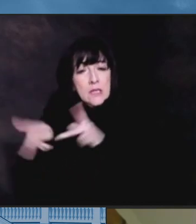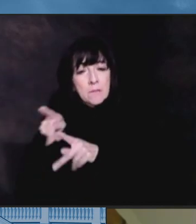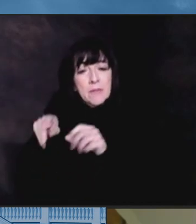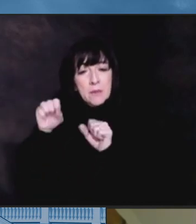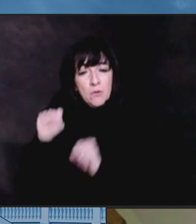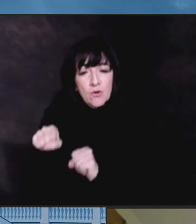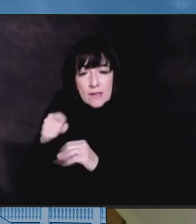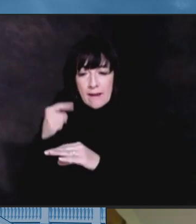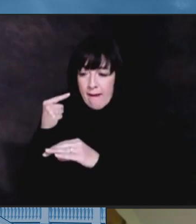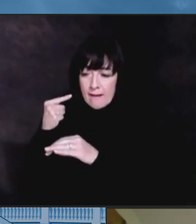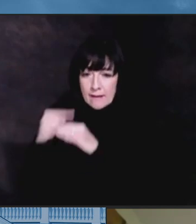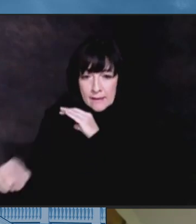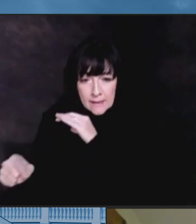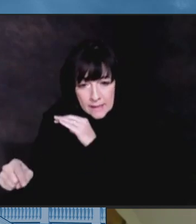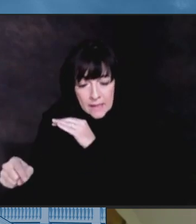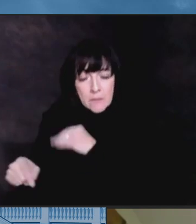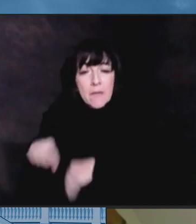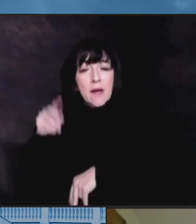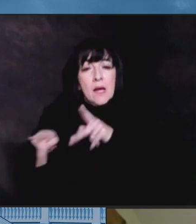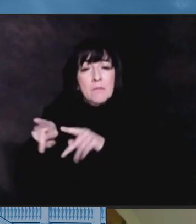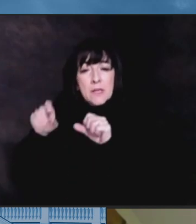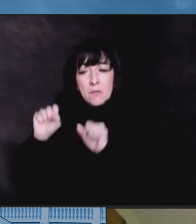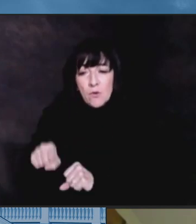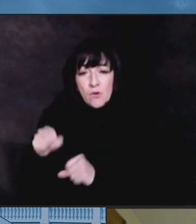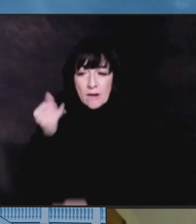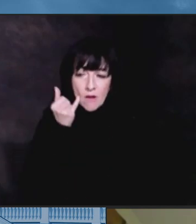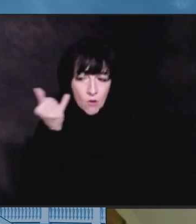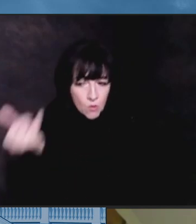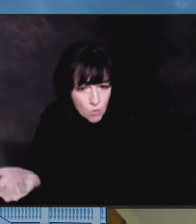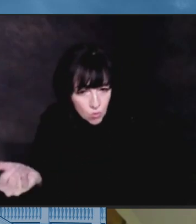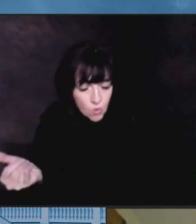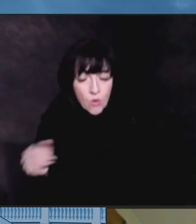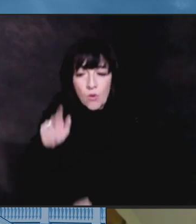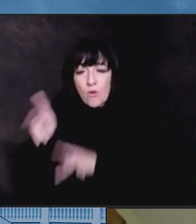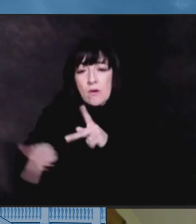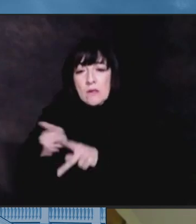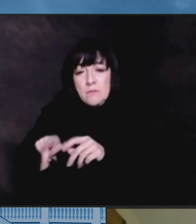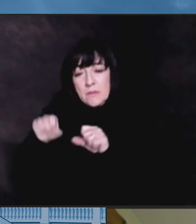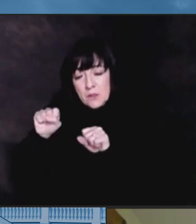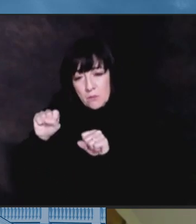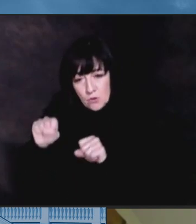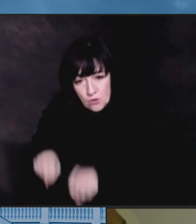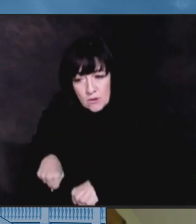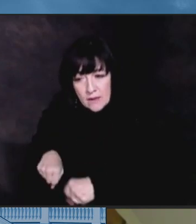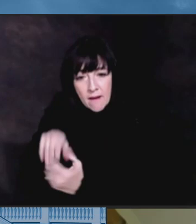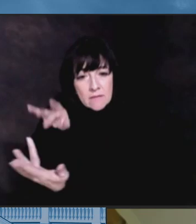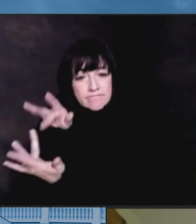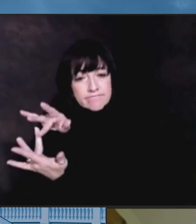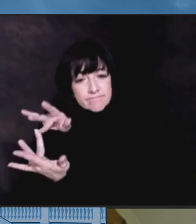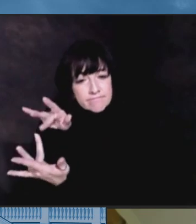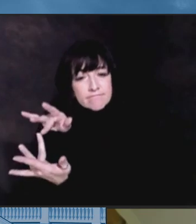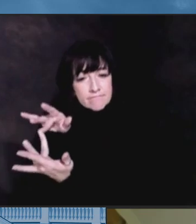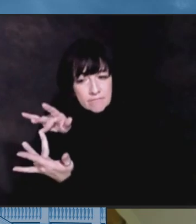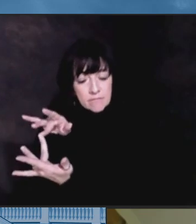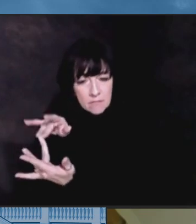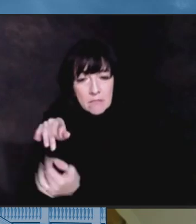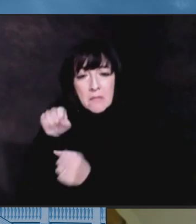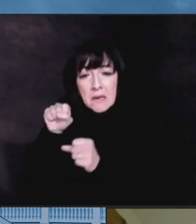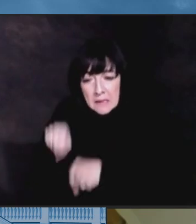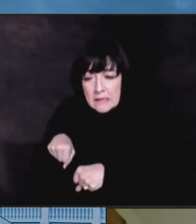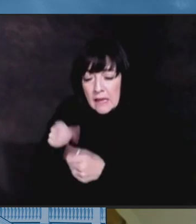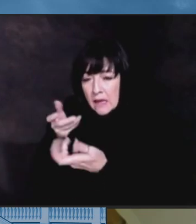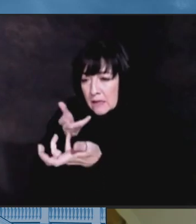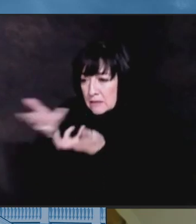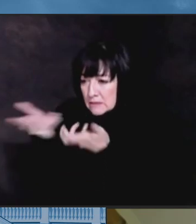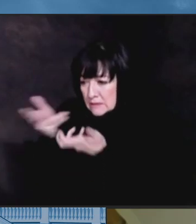us the information about their test or about their quarantine days so that they can clear at 7 or 10